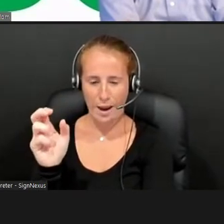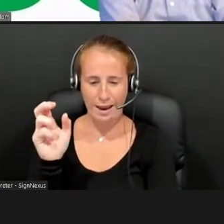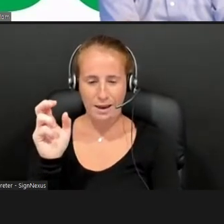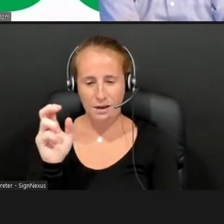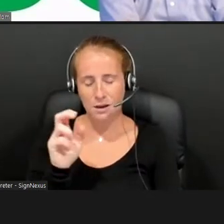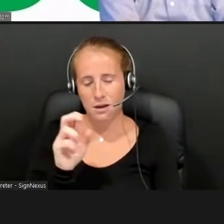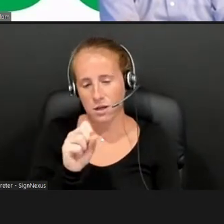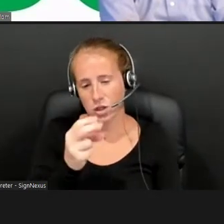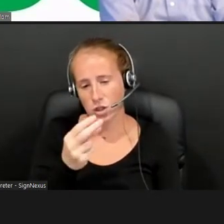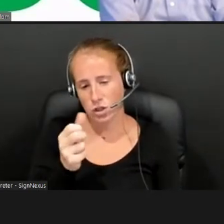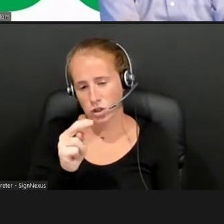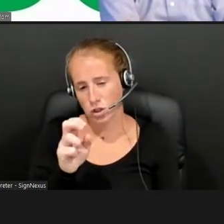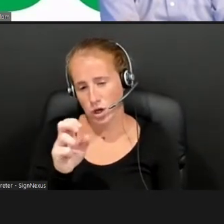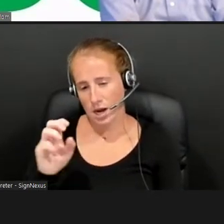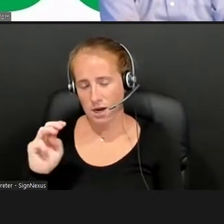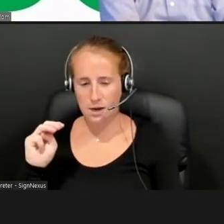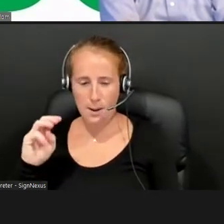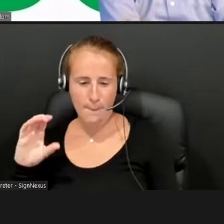Shane McMorrow